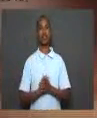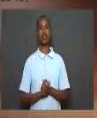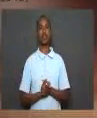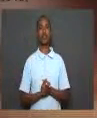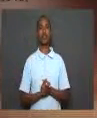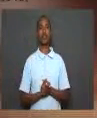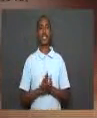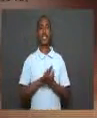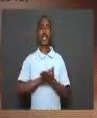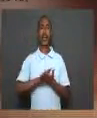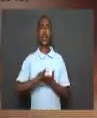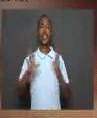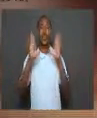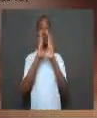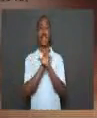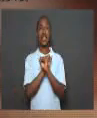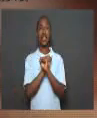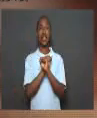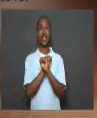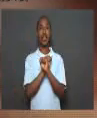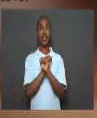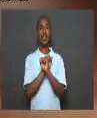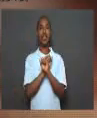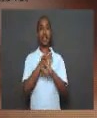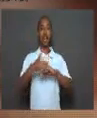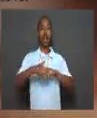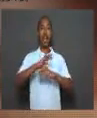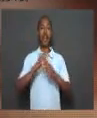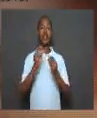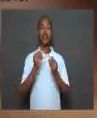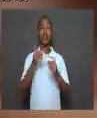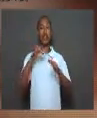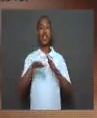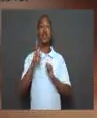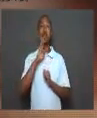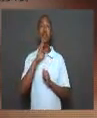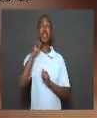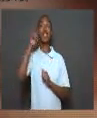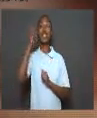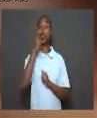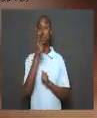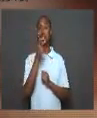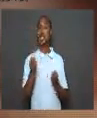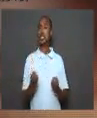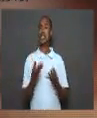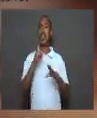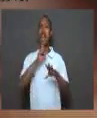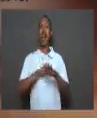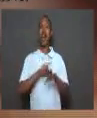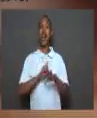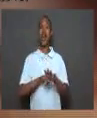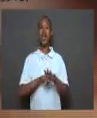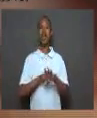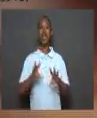Once the curing is complete, the hide is soaked in water for several hours to several